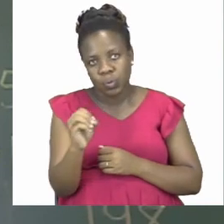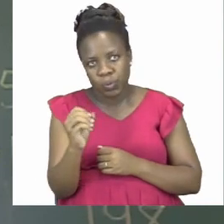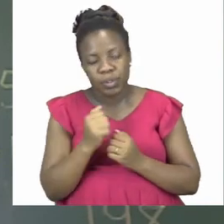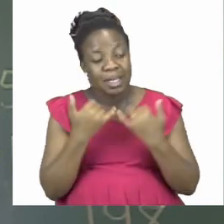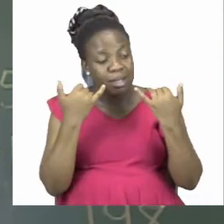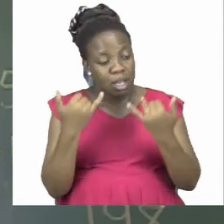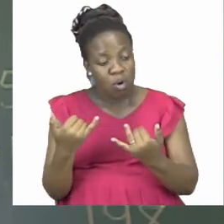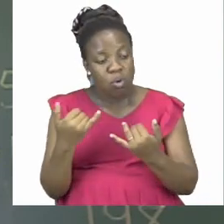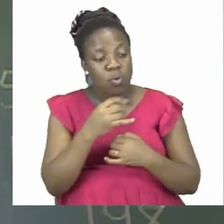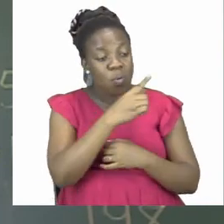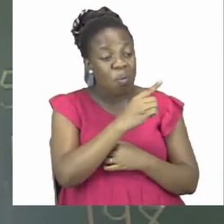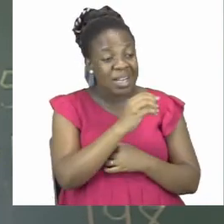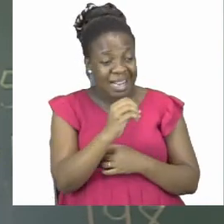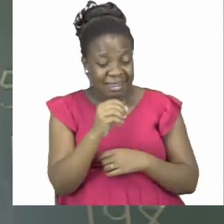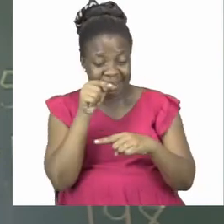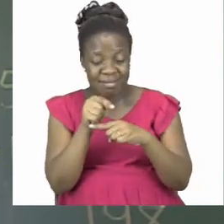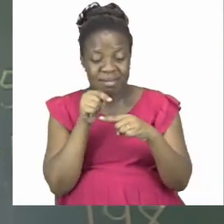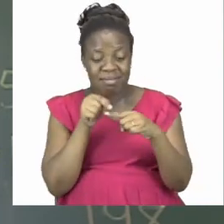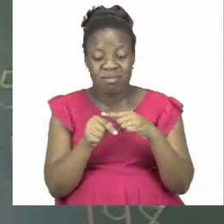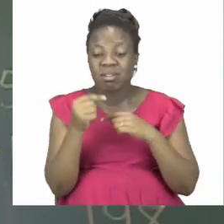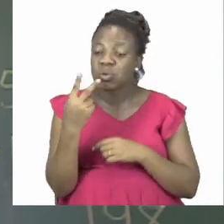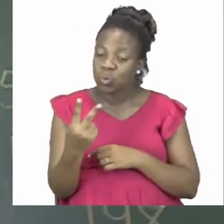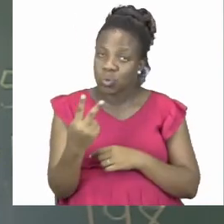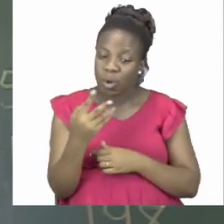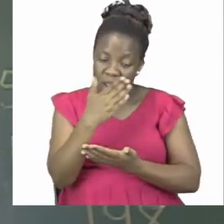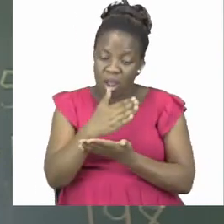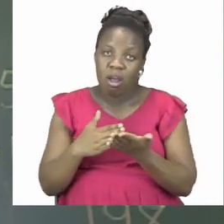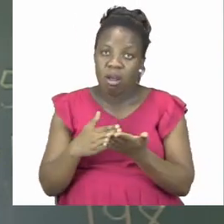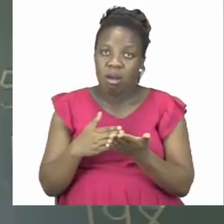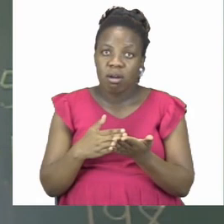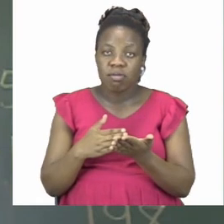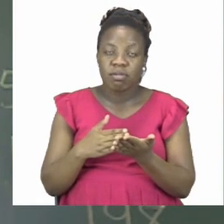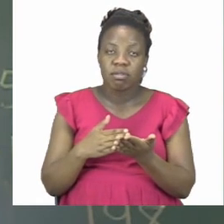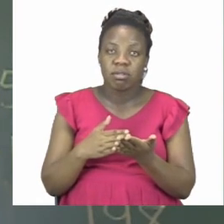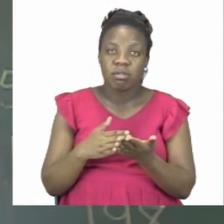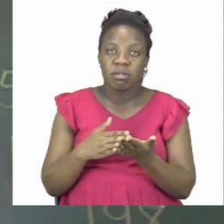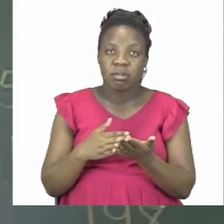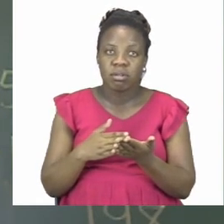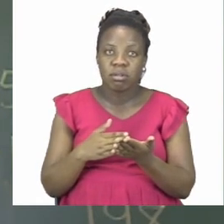and split it in half or halfway, it changes now.